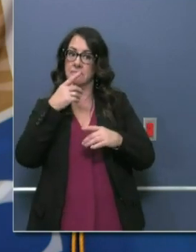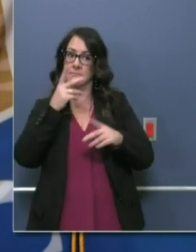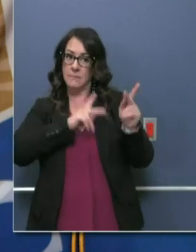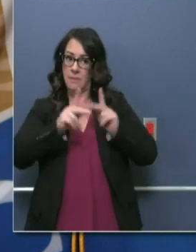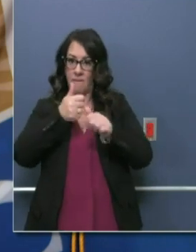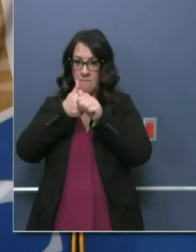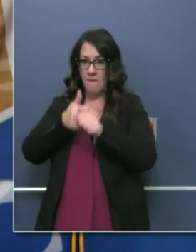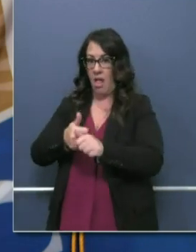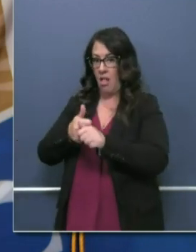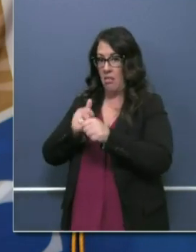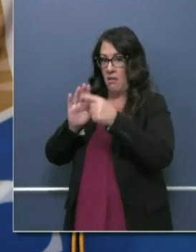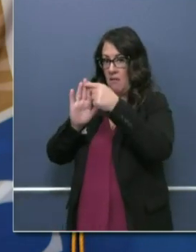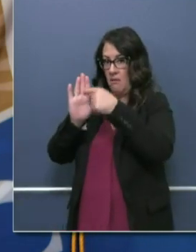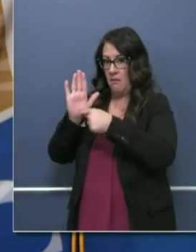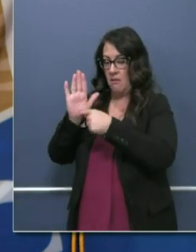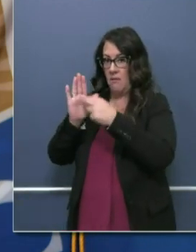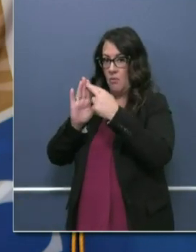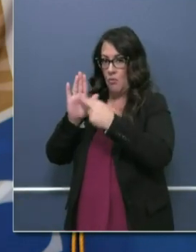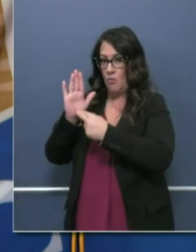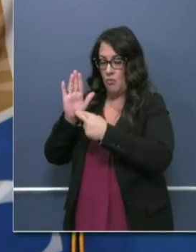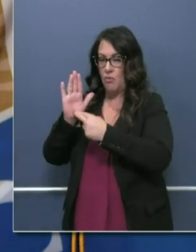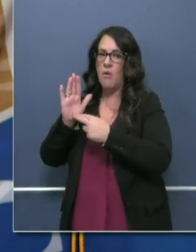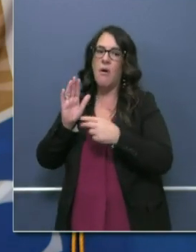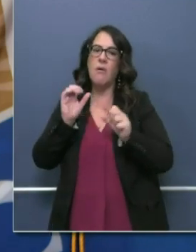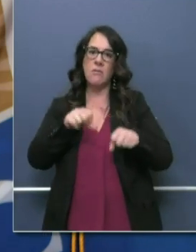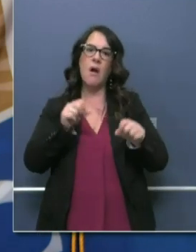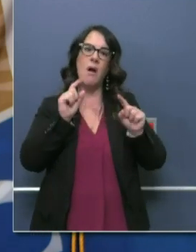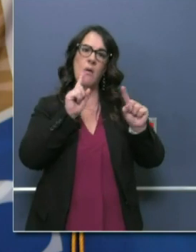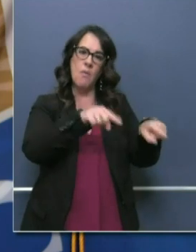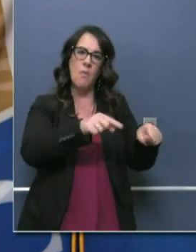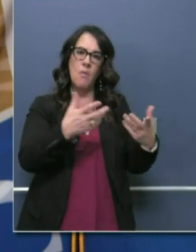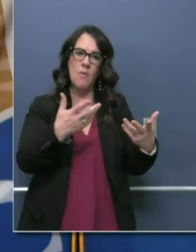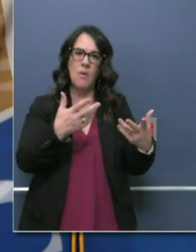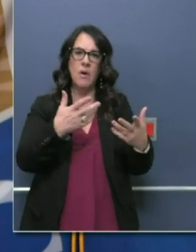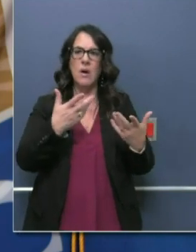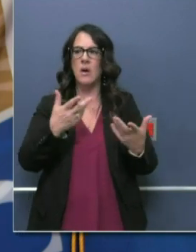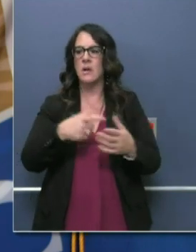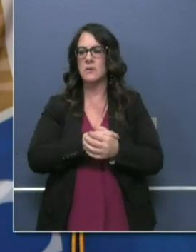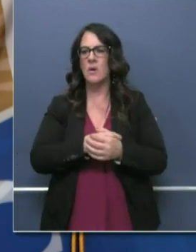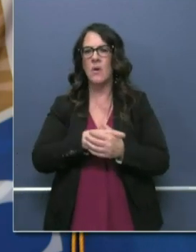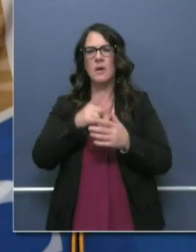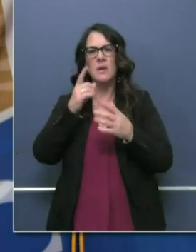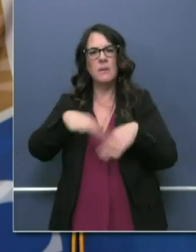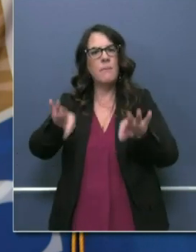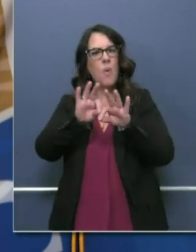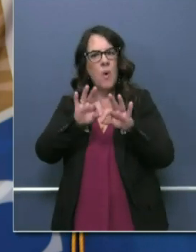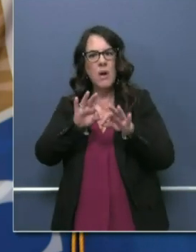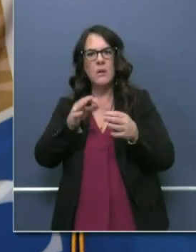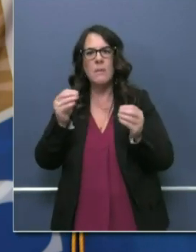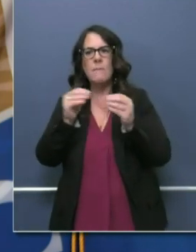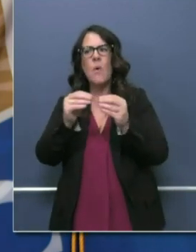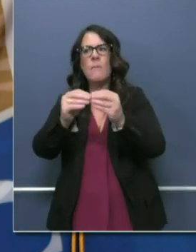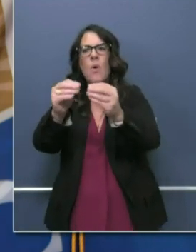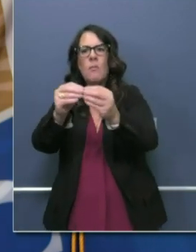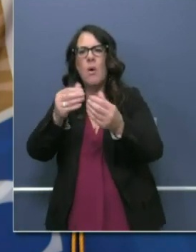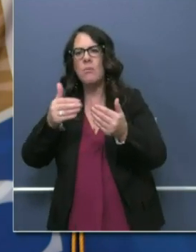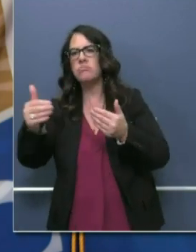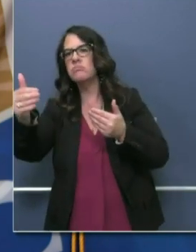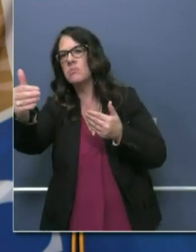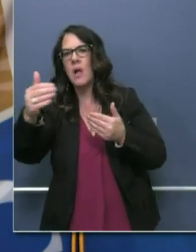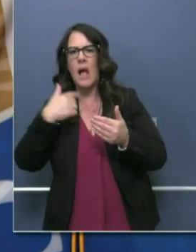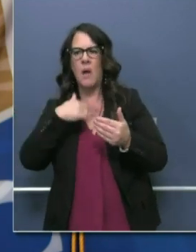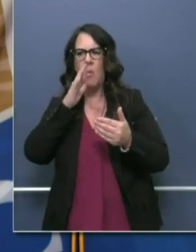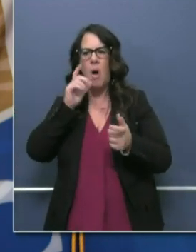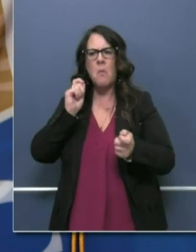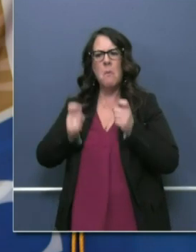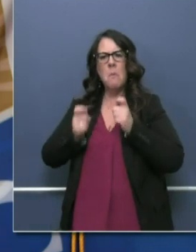the open spaces is part of this phase 2. More information and modifications will come to light, including the ones